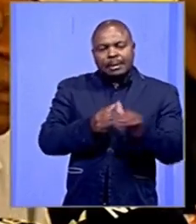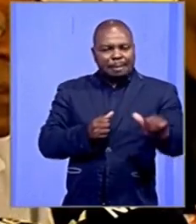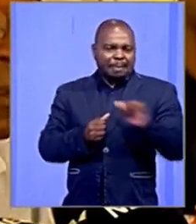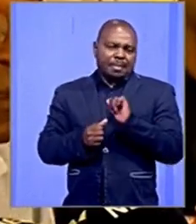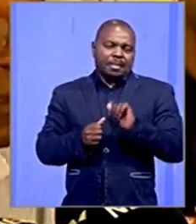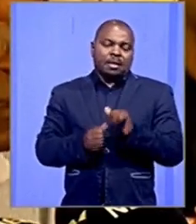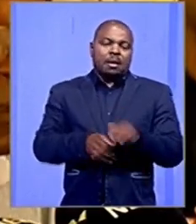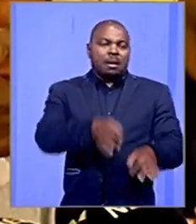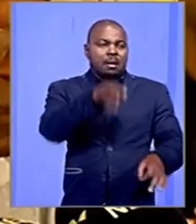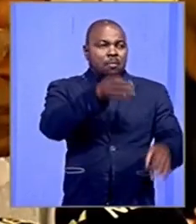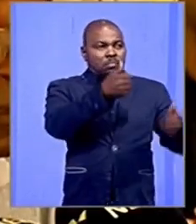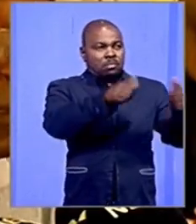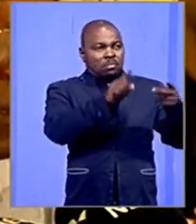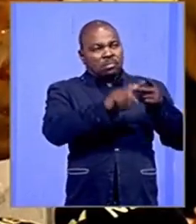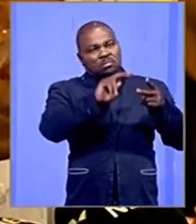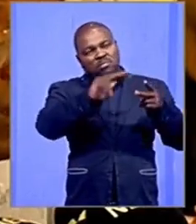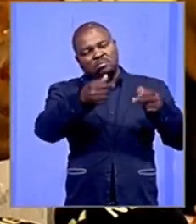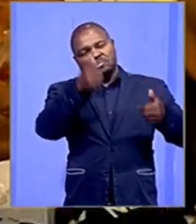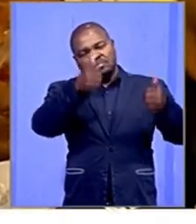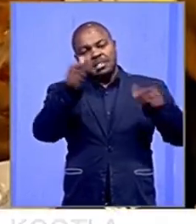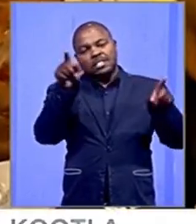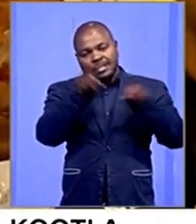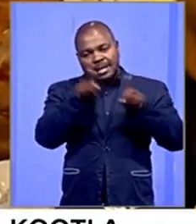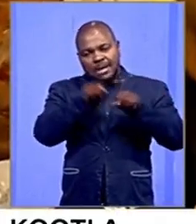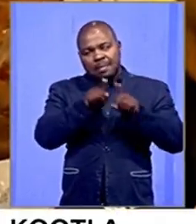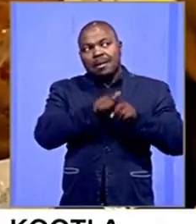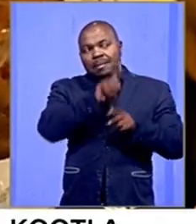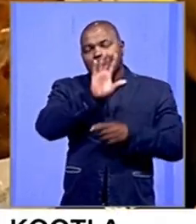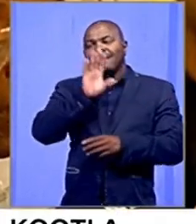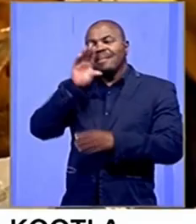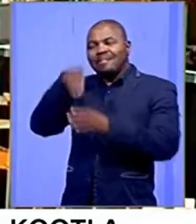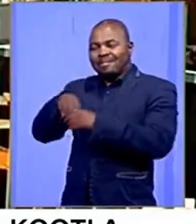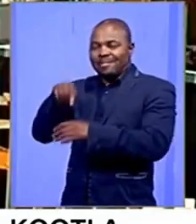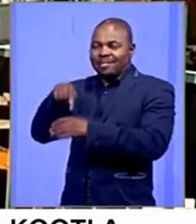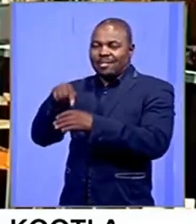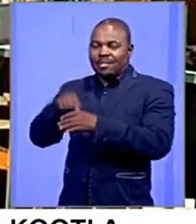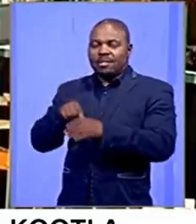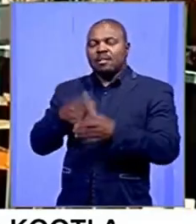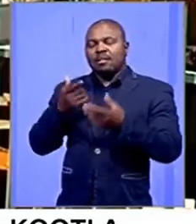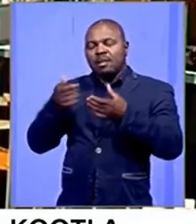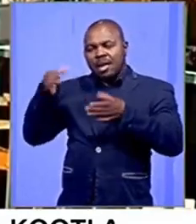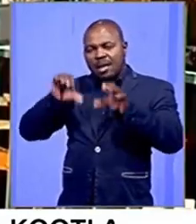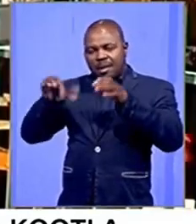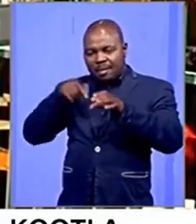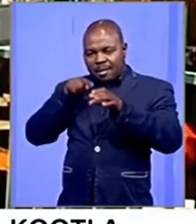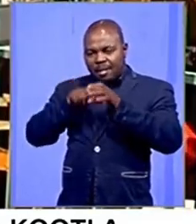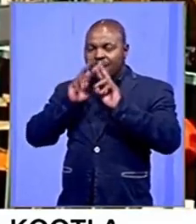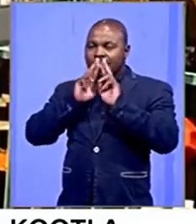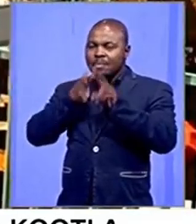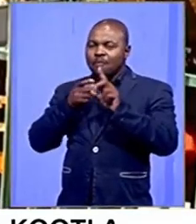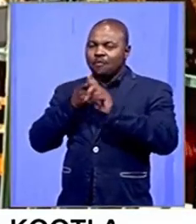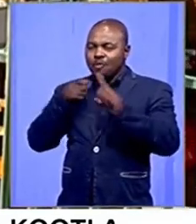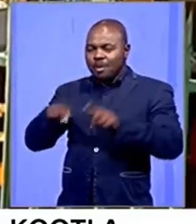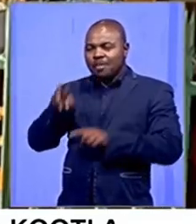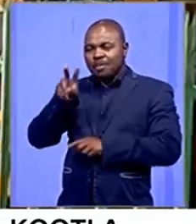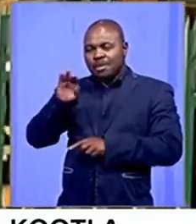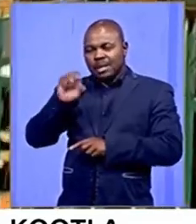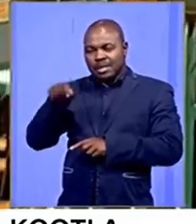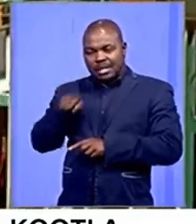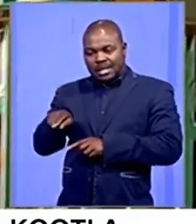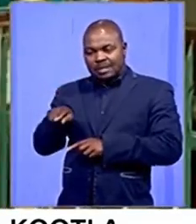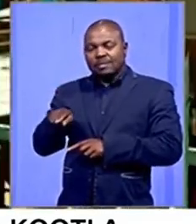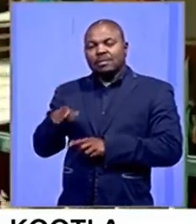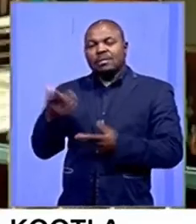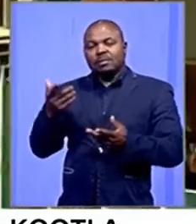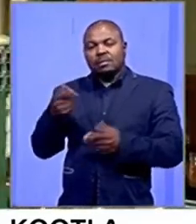ba mmalwa le bahlankedi ba go fapafapana ba hweditse go ba ba amega ka gare ga pego ya forensic ya go phutlama ga VBS ka panka kgolo